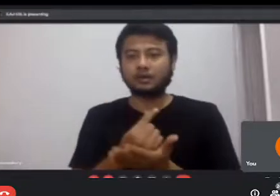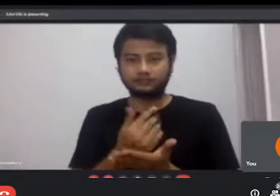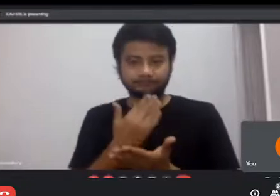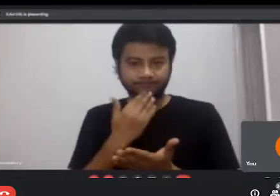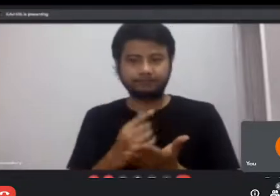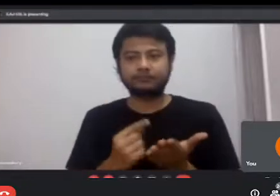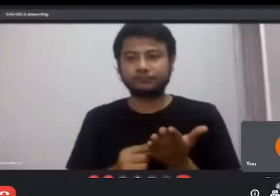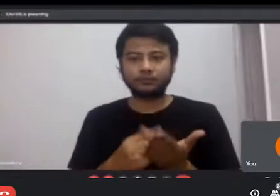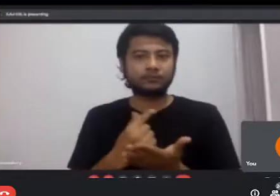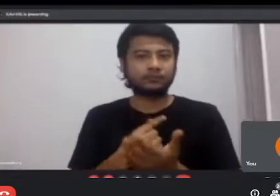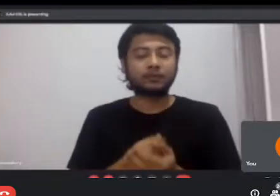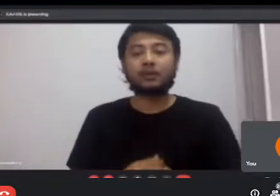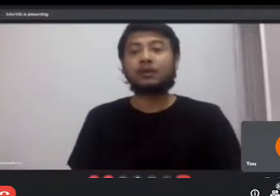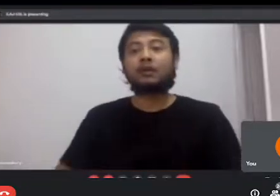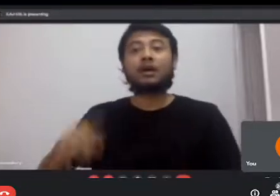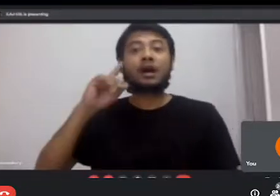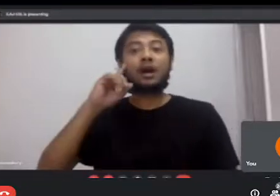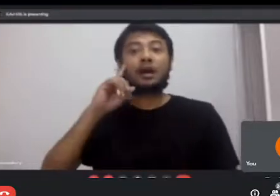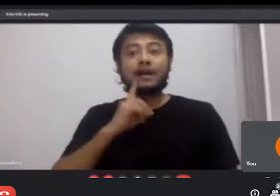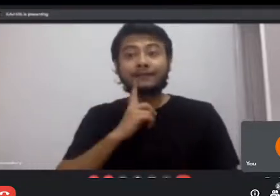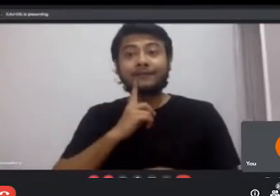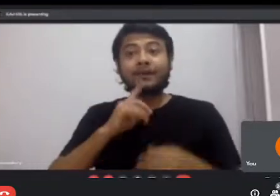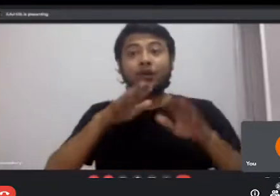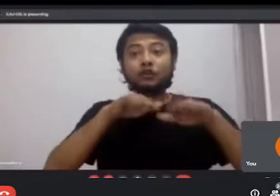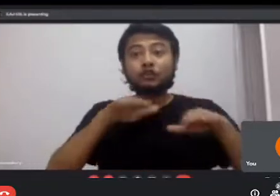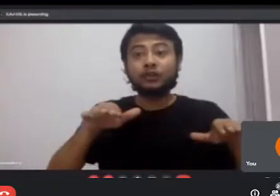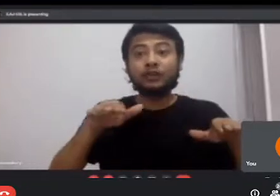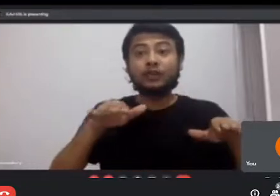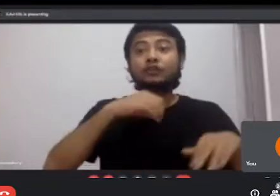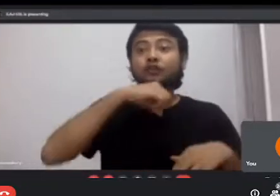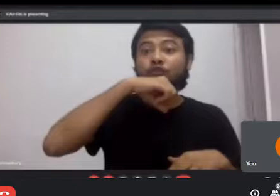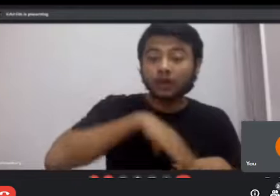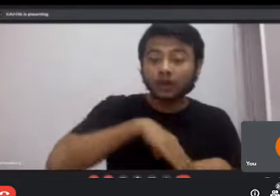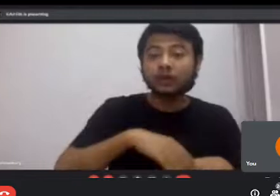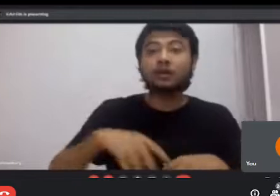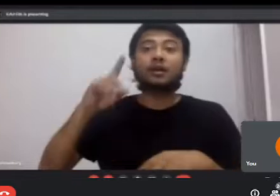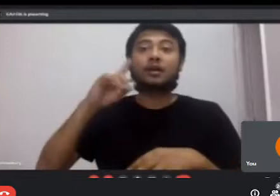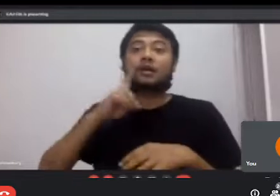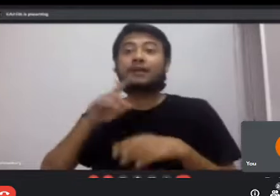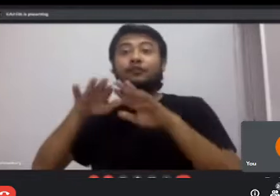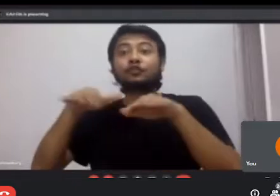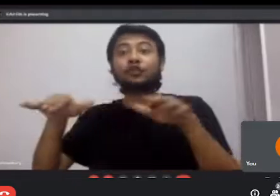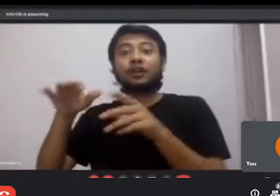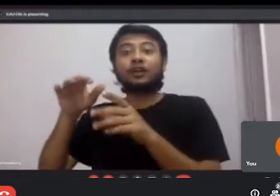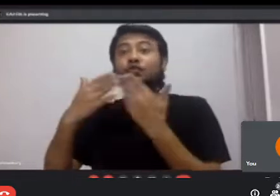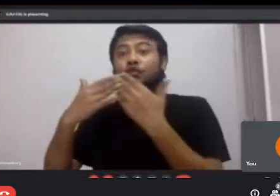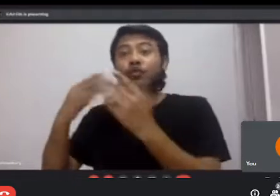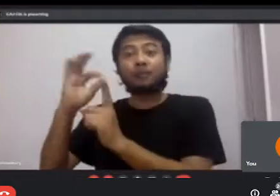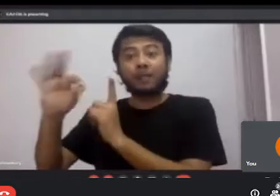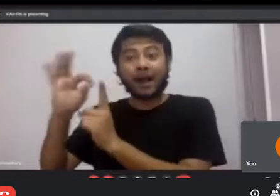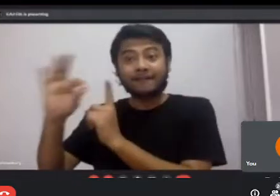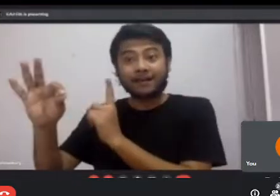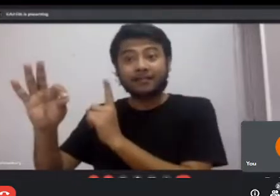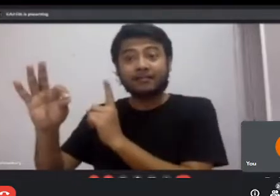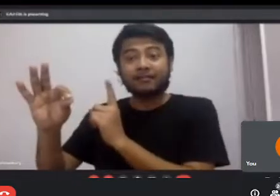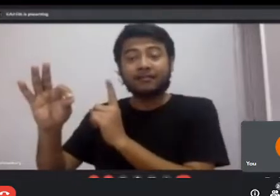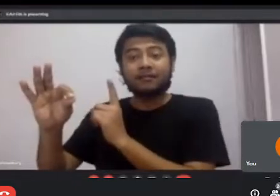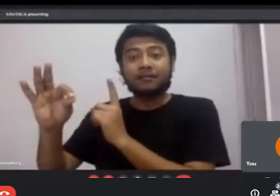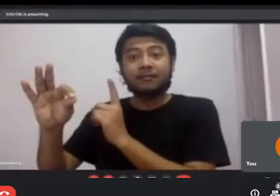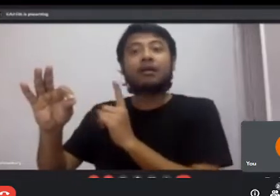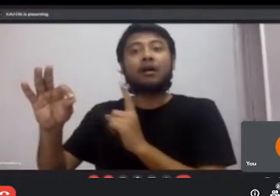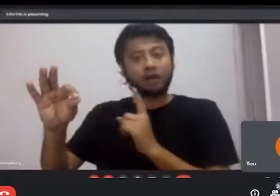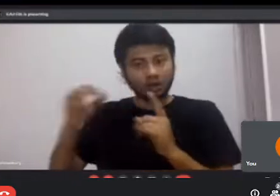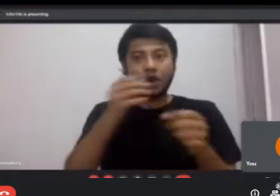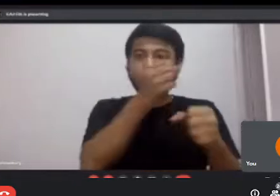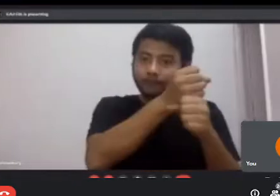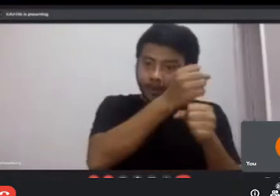school. And in the presentations that will follow now, you can see examples of this work.